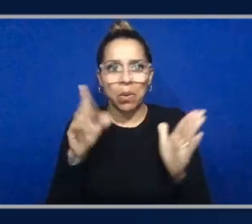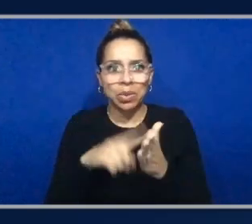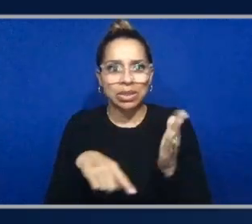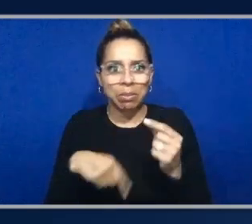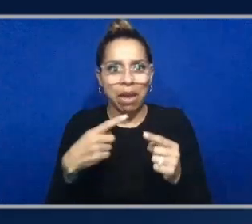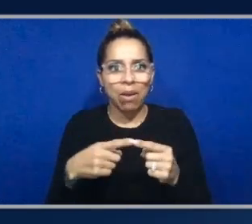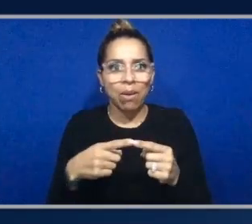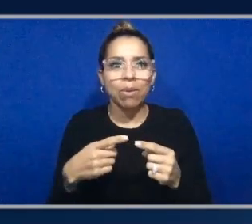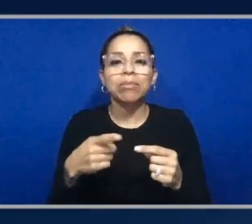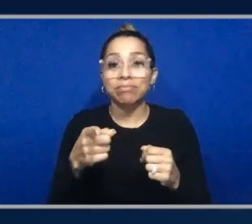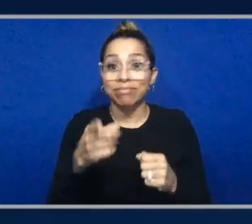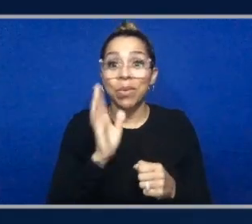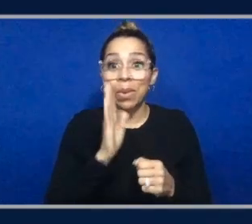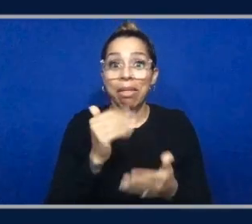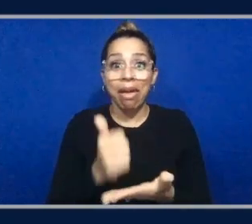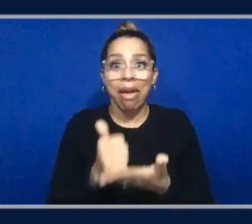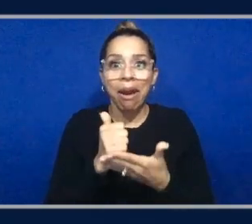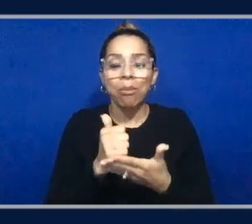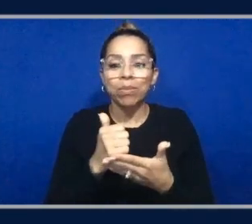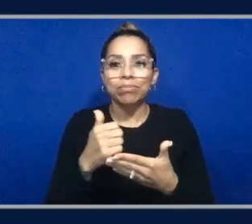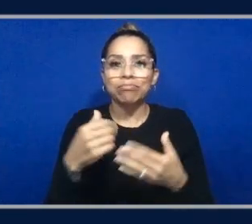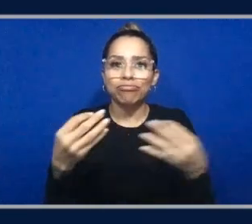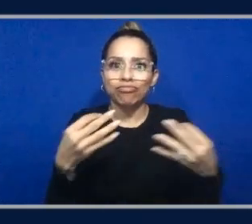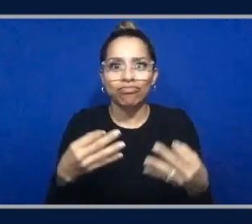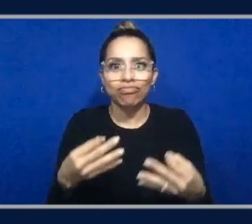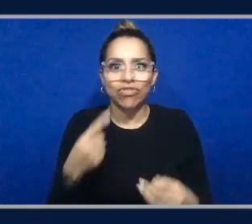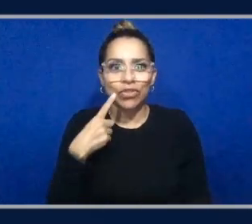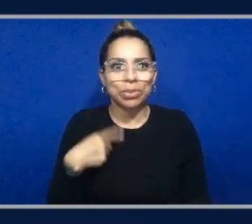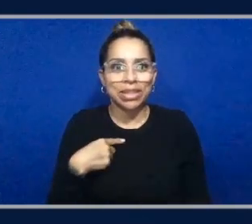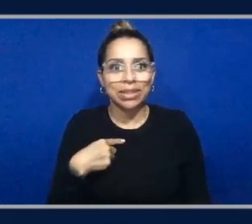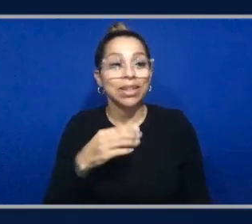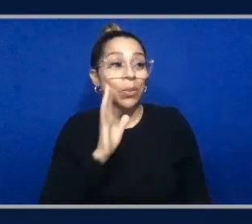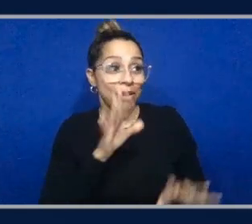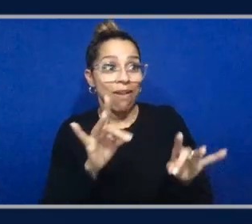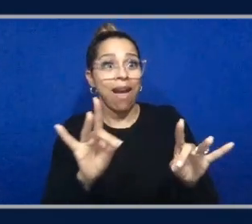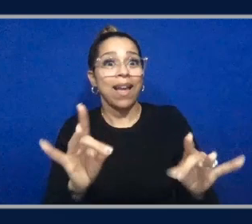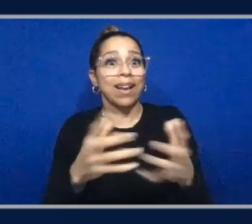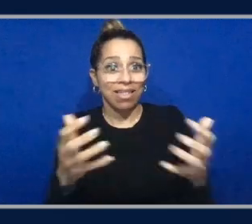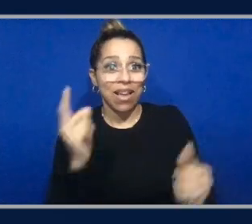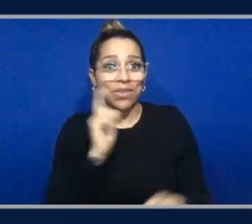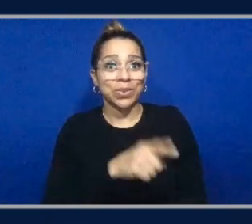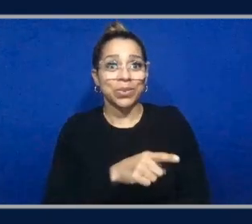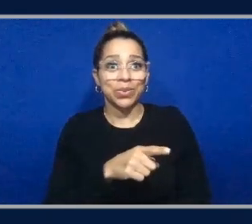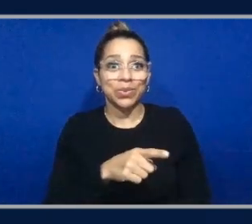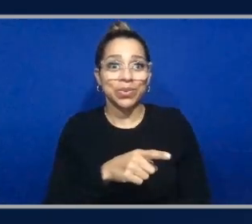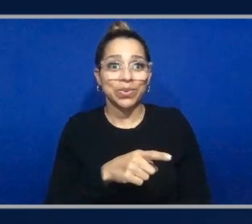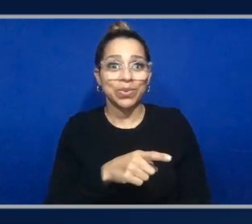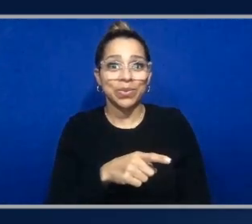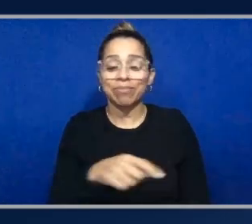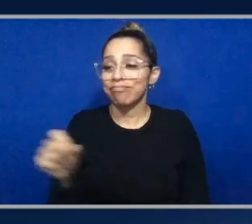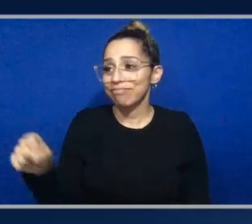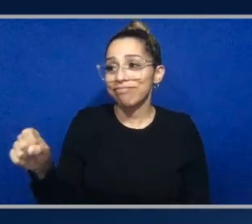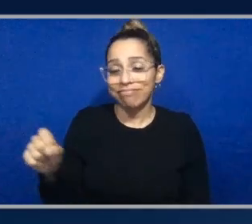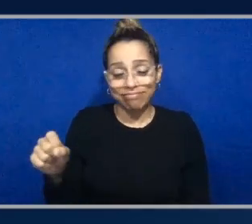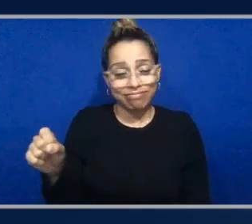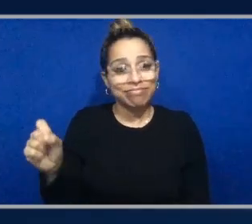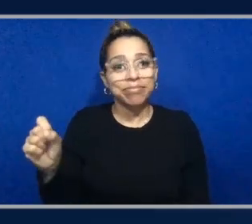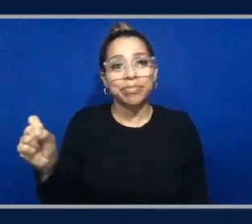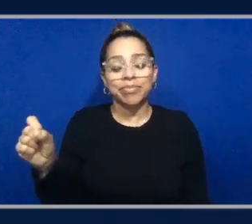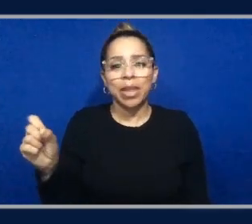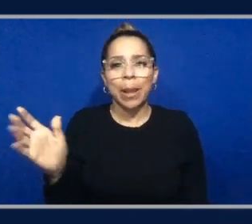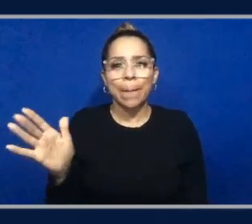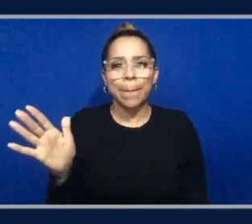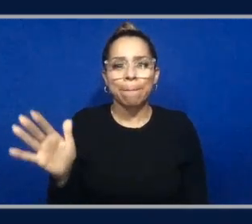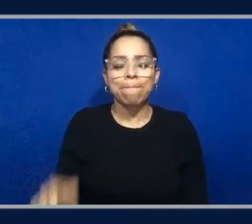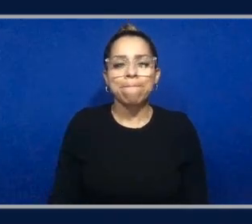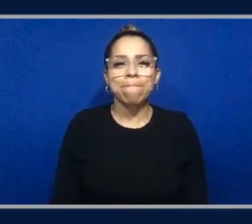me. It's going to explain some stuff. It is going to find definitely a lot of things. Yep. Some objects too, maybe. And I'm going